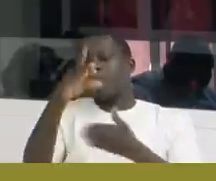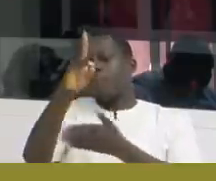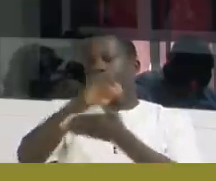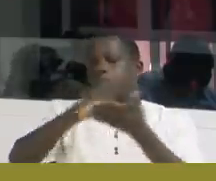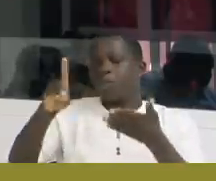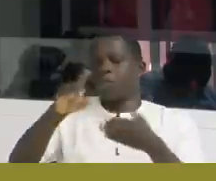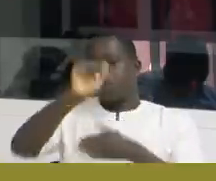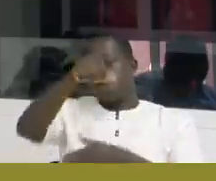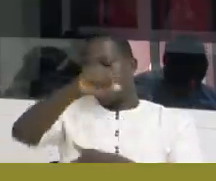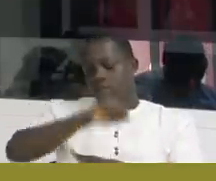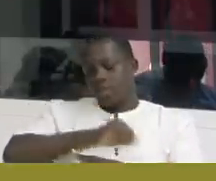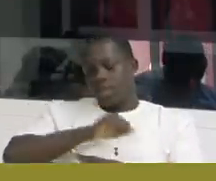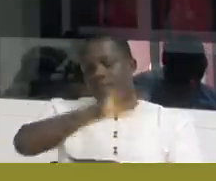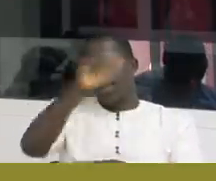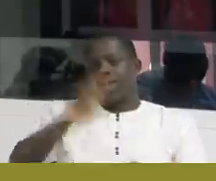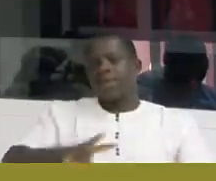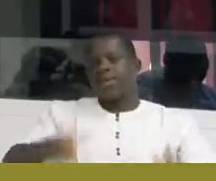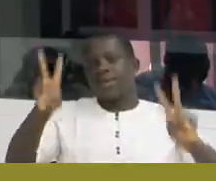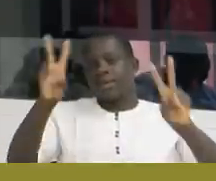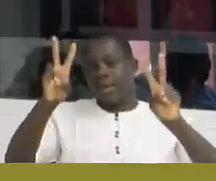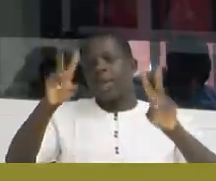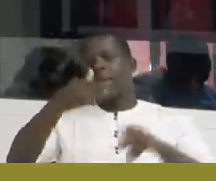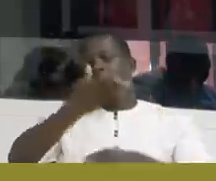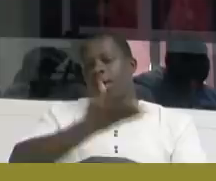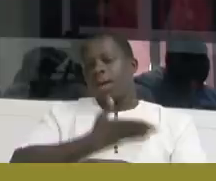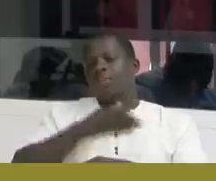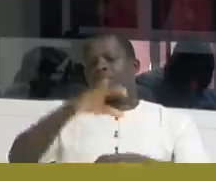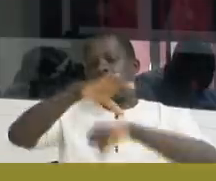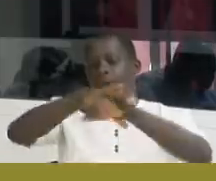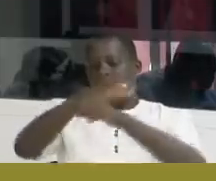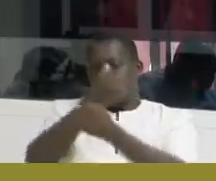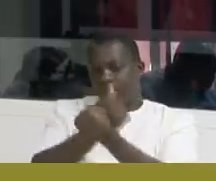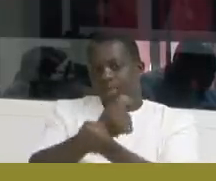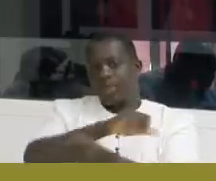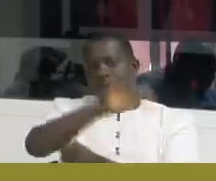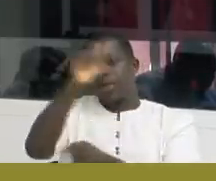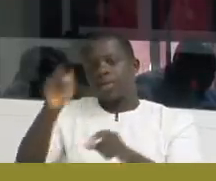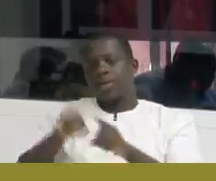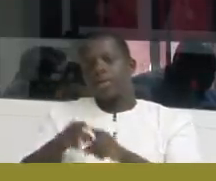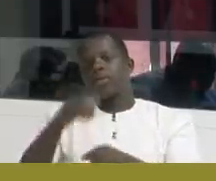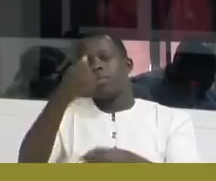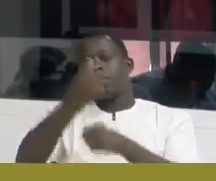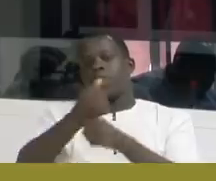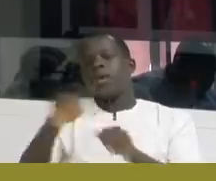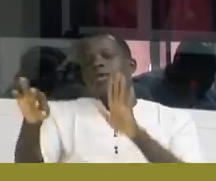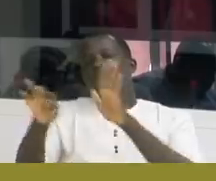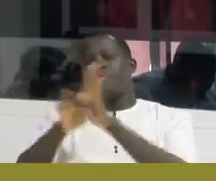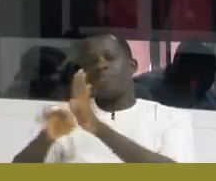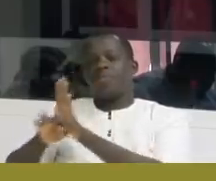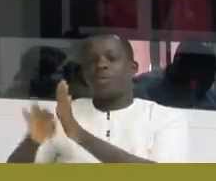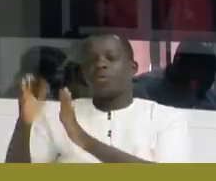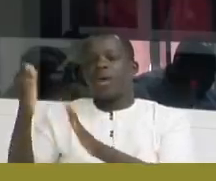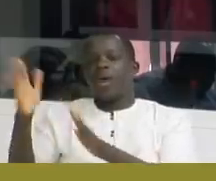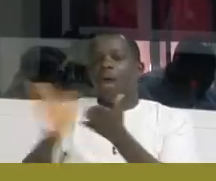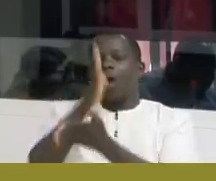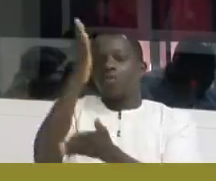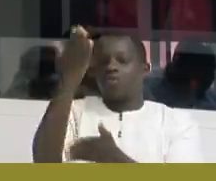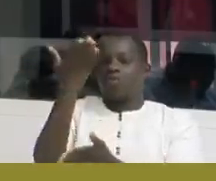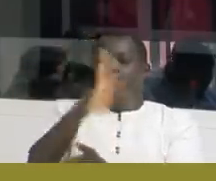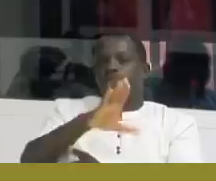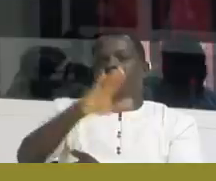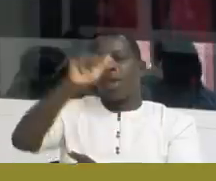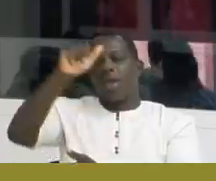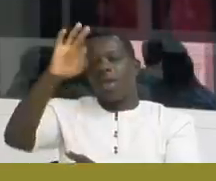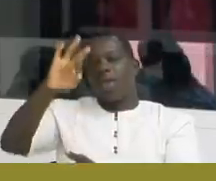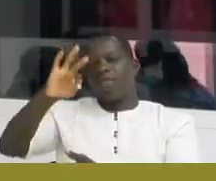between yourself and Yaya Jame to have him arrested and purge him permanently from the AFPRC. What do